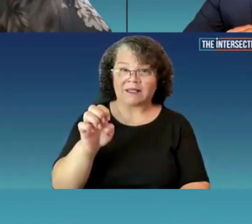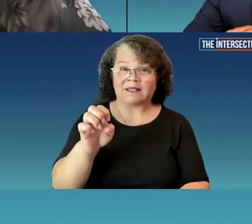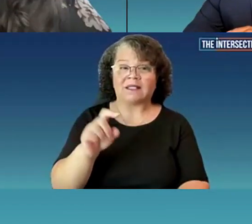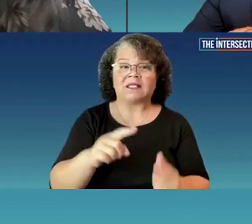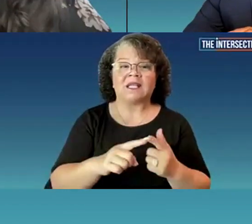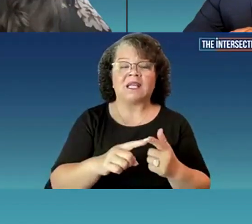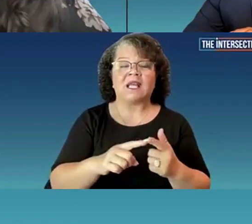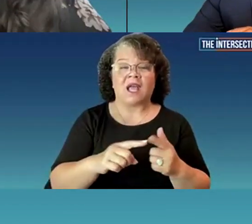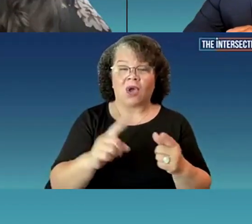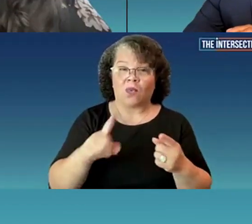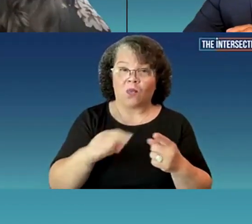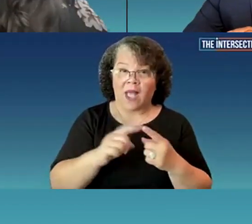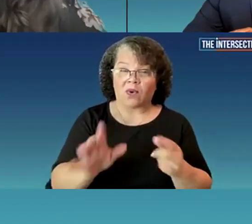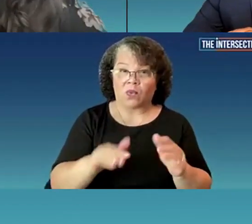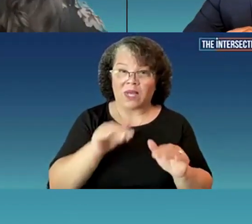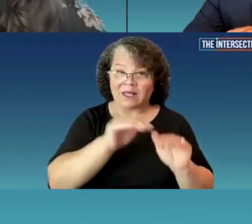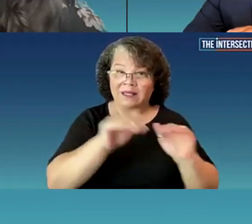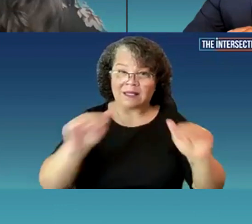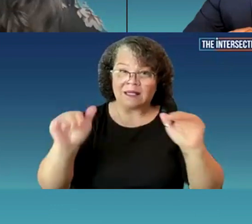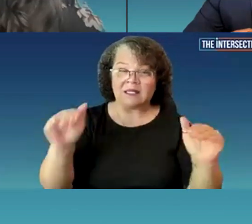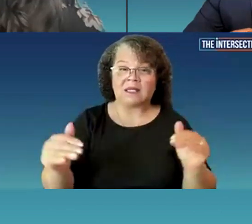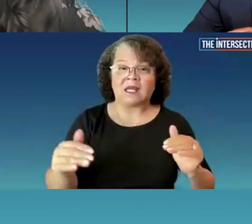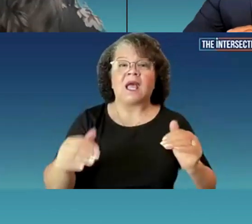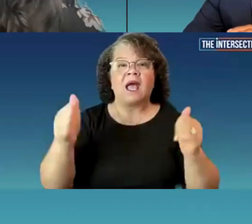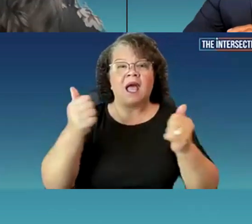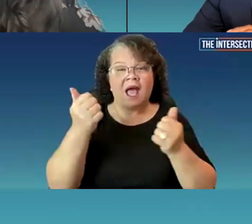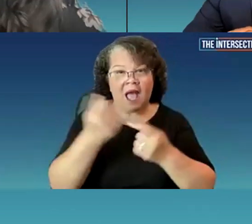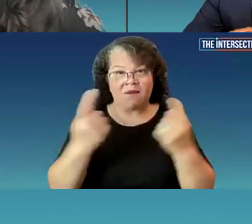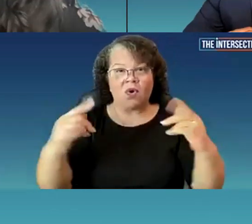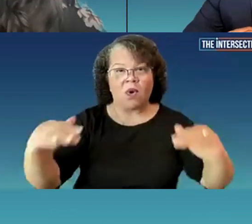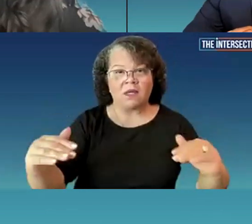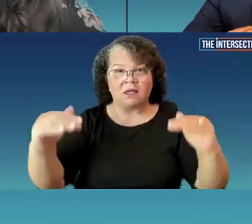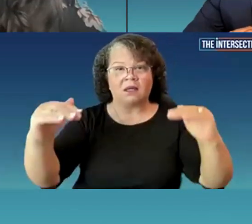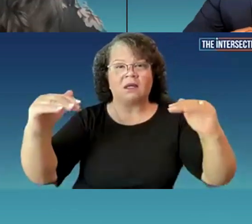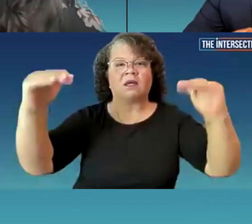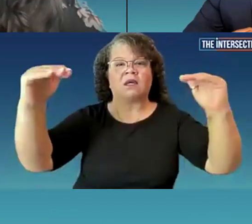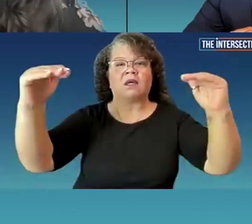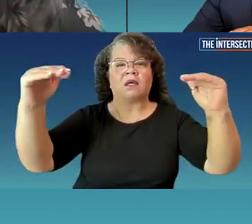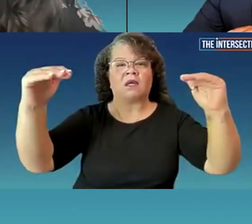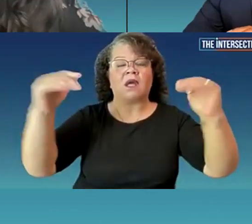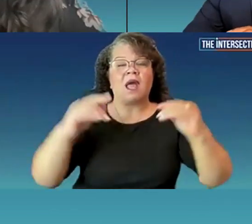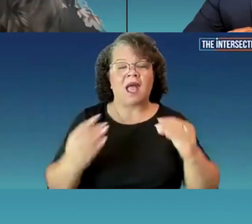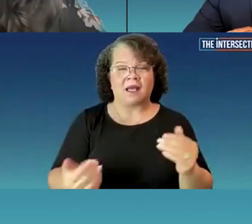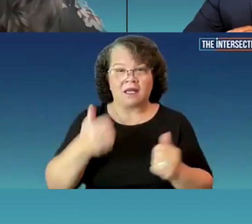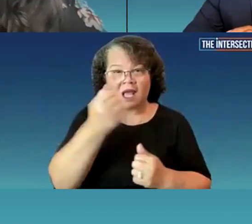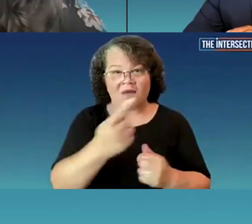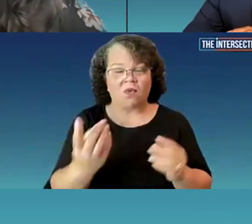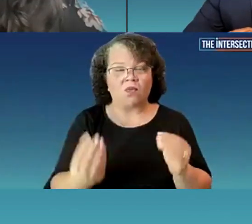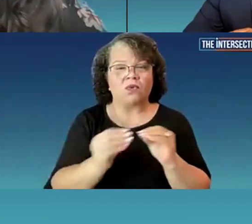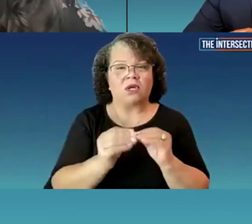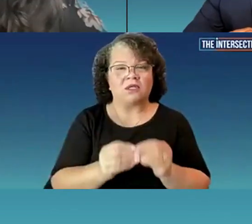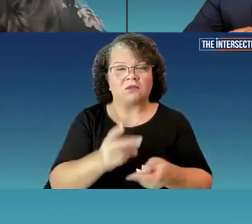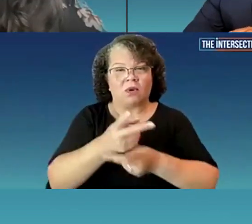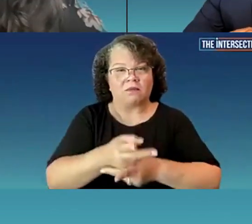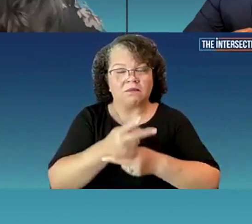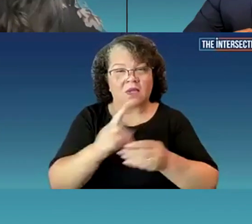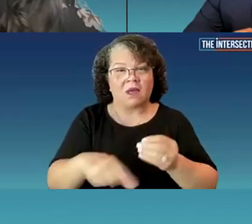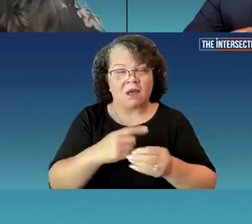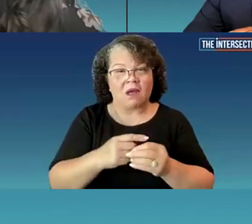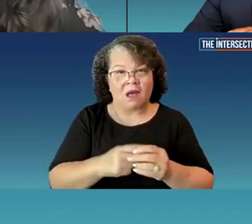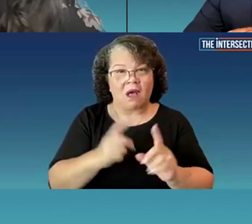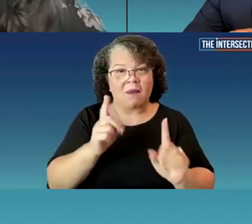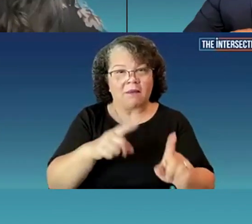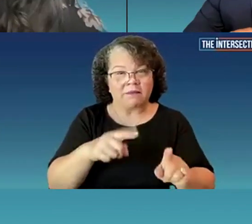Everybody did better, and everybody was better about attending their care. And so we're saving lives. So I like to